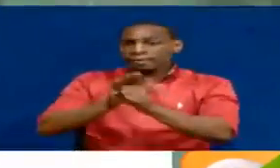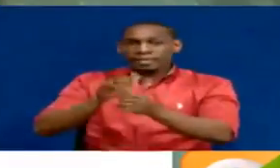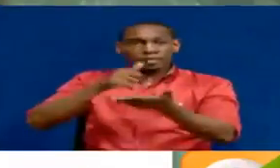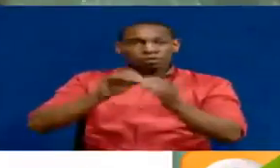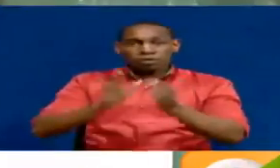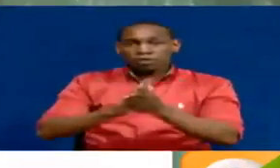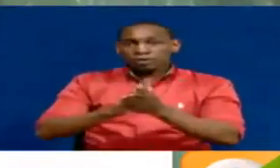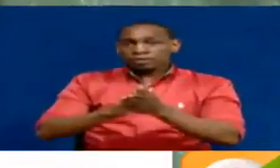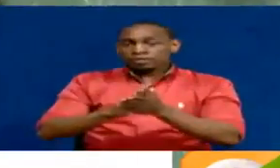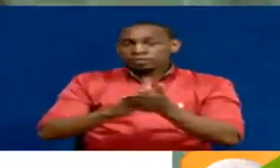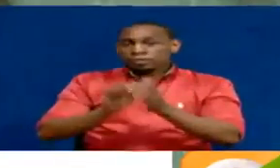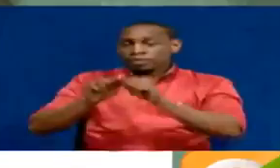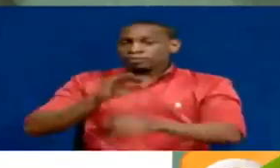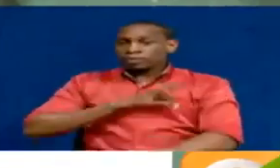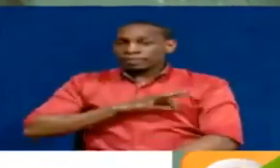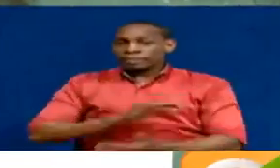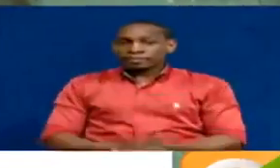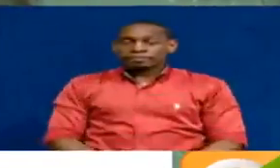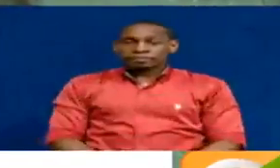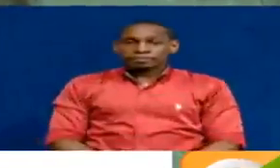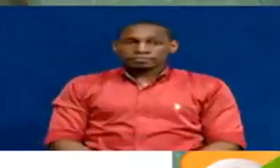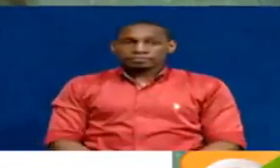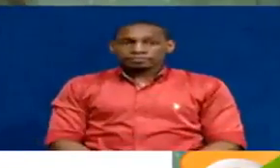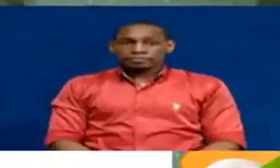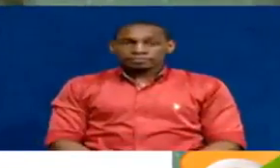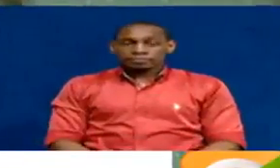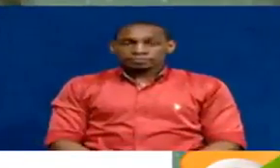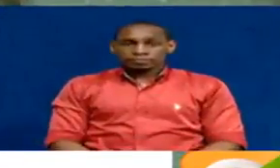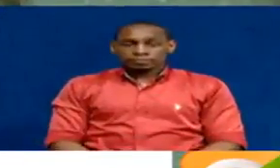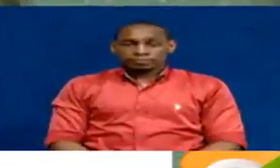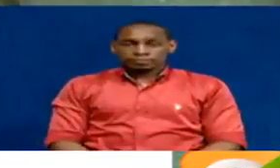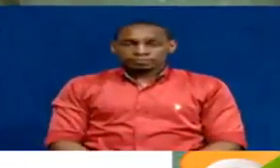been left out as possible beneficiaries. Faisal Ahmed, Citizen TV, Nairobi.